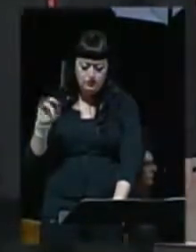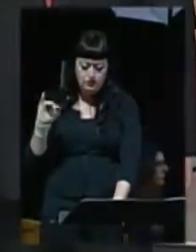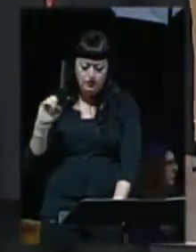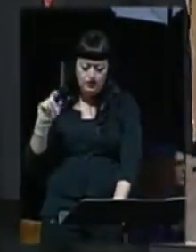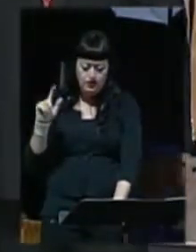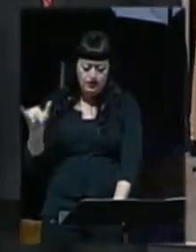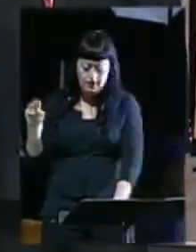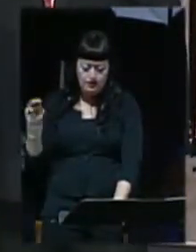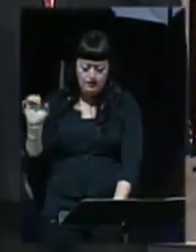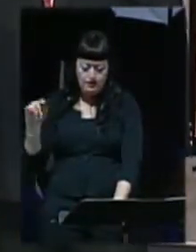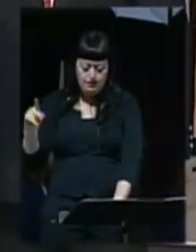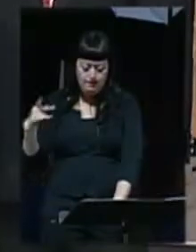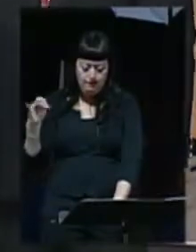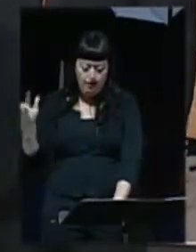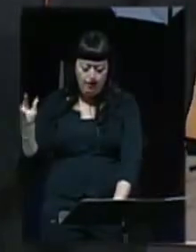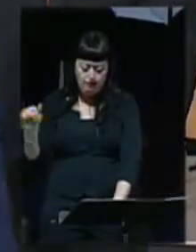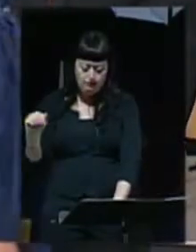Riley McPhail.